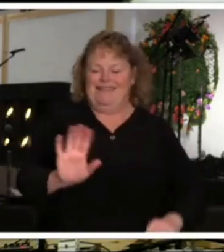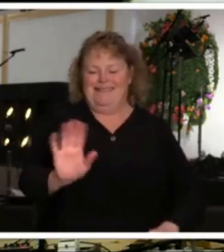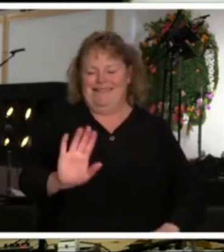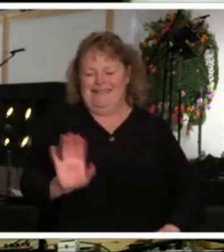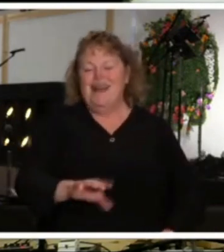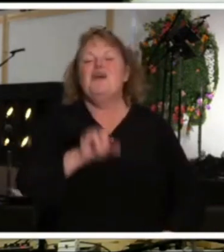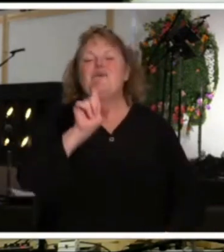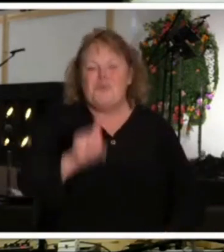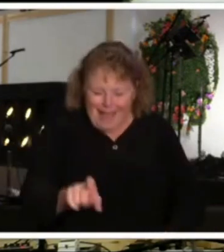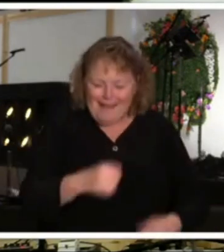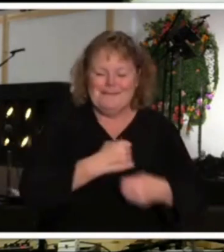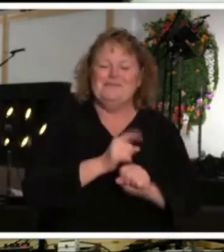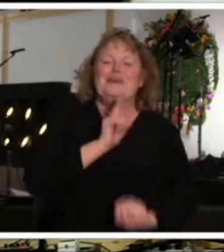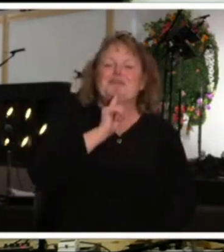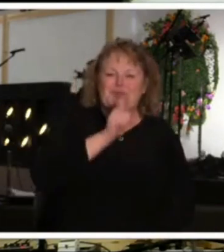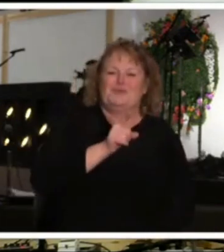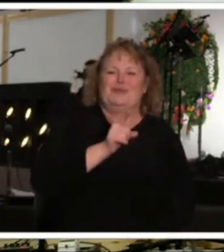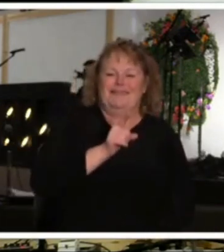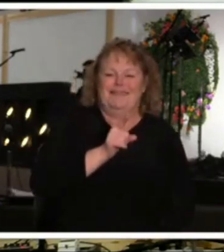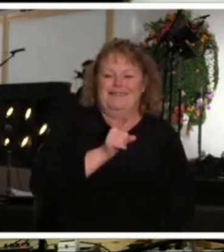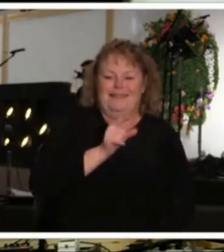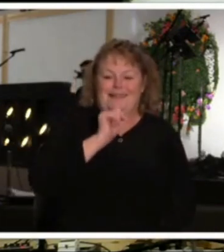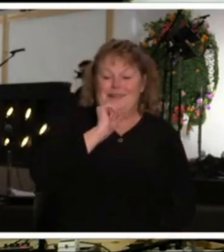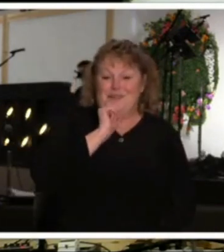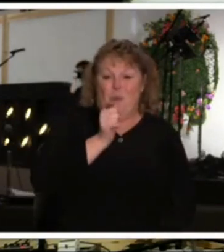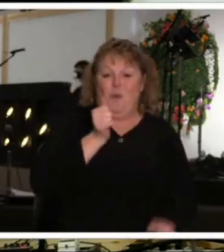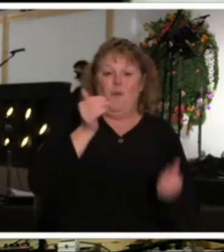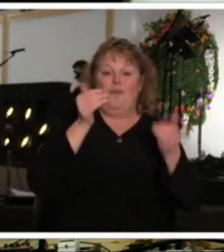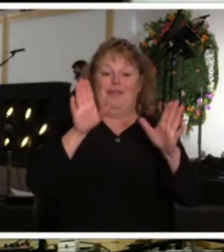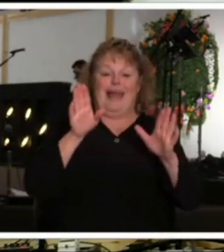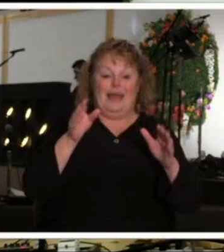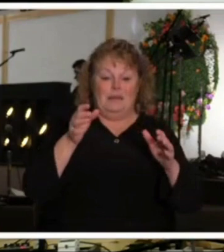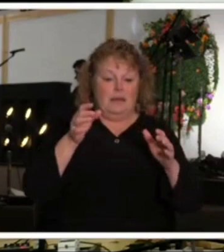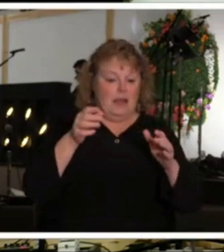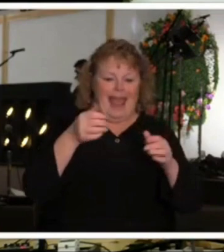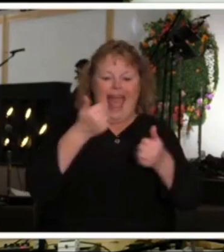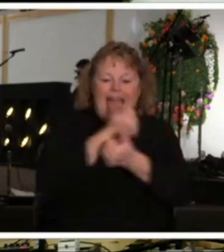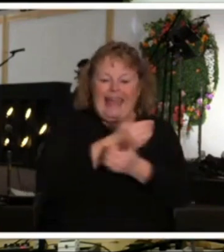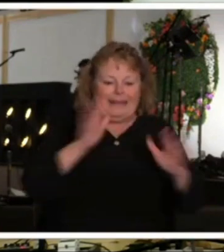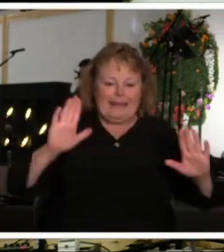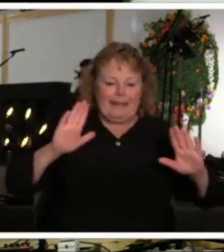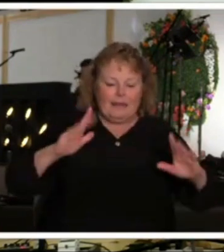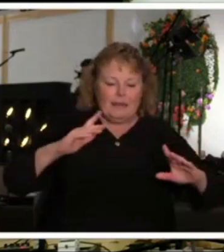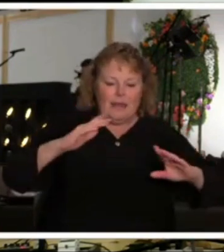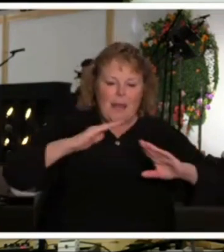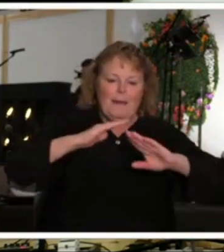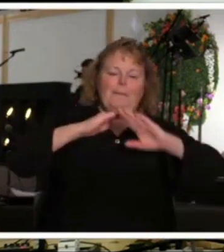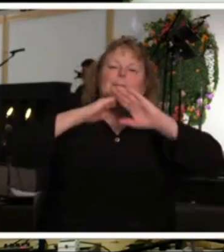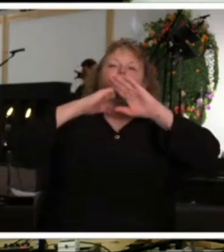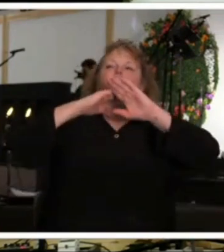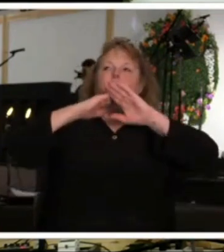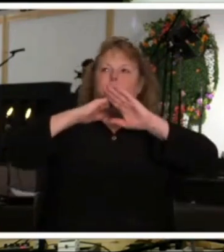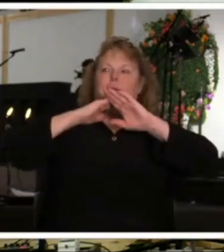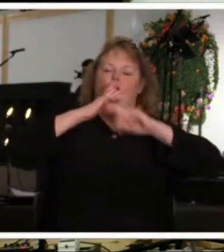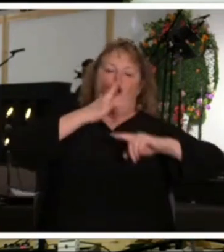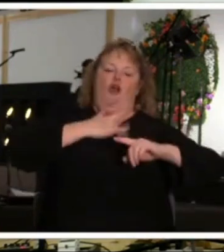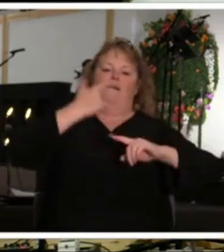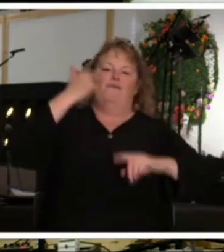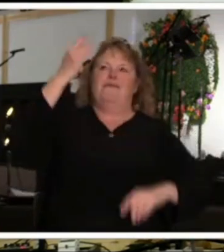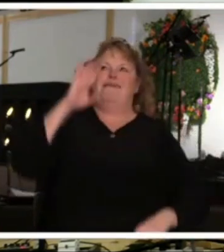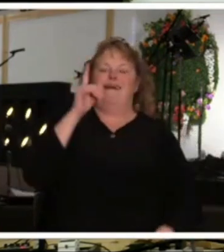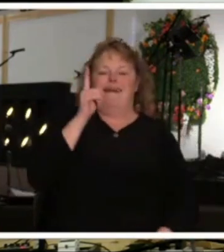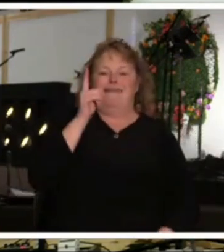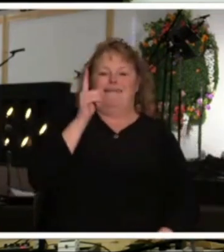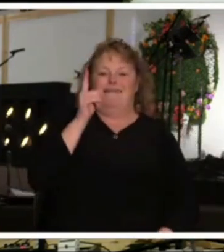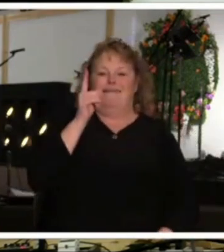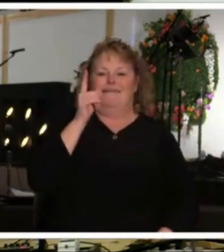But we need to make sure that we don't let other things come in a way that take away from our heart from God. So real quick